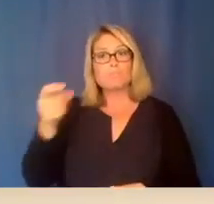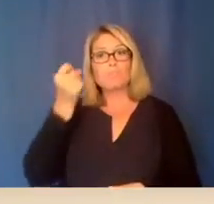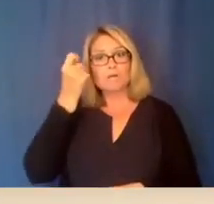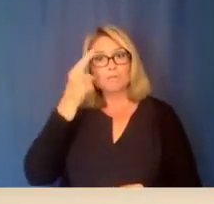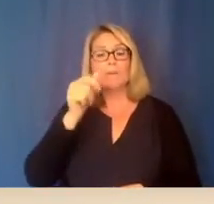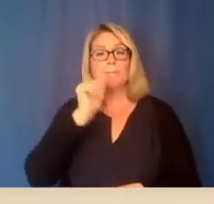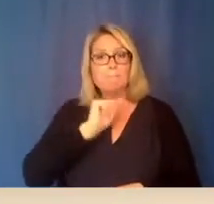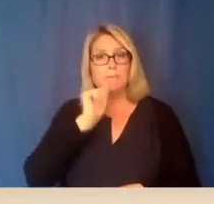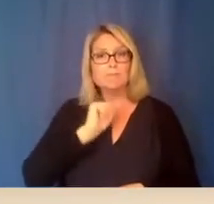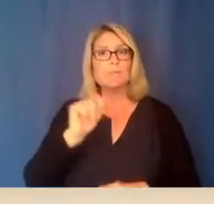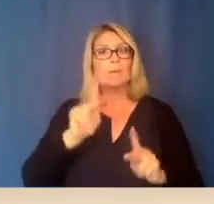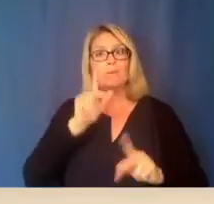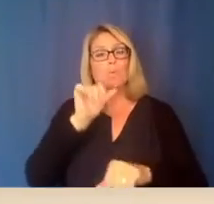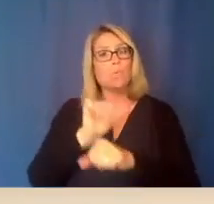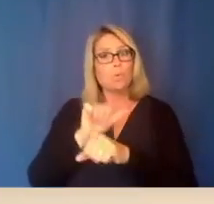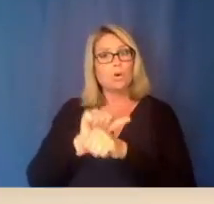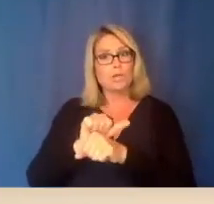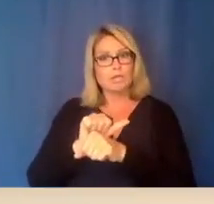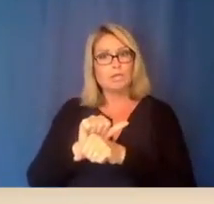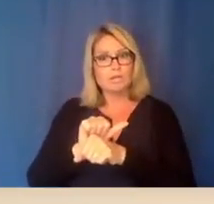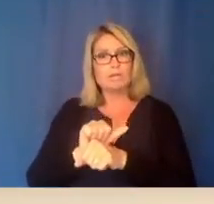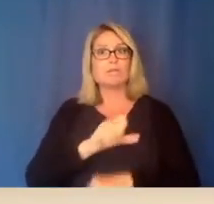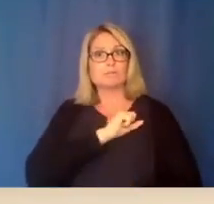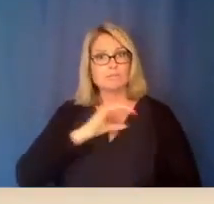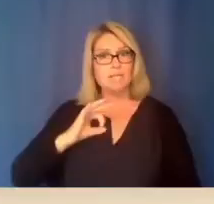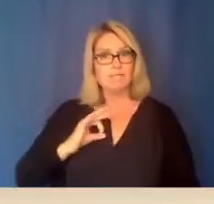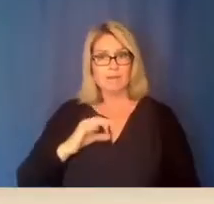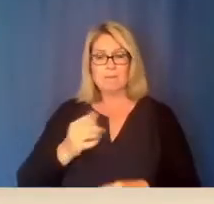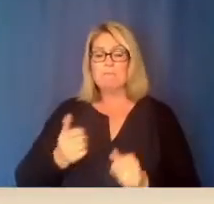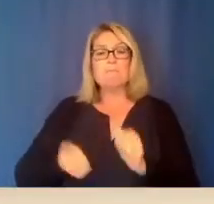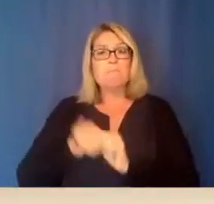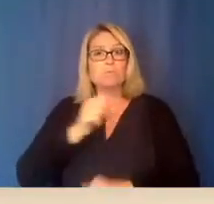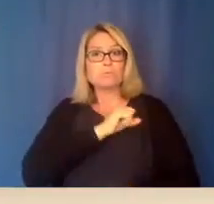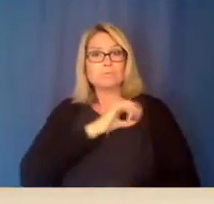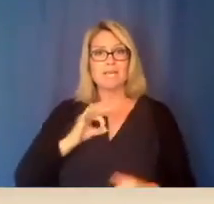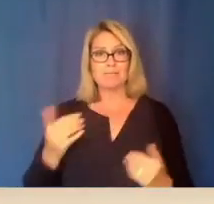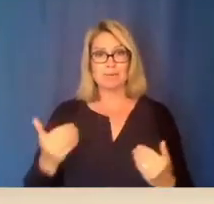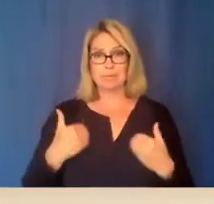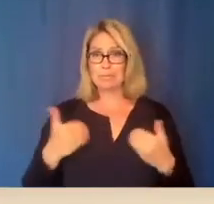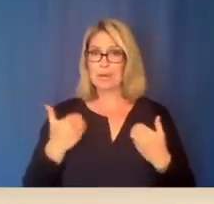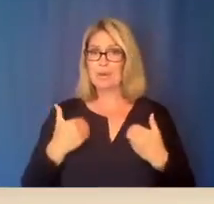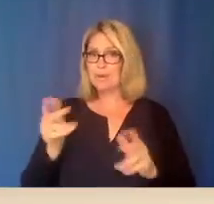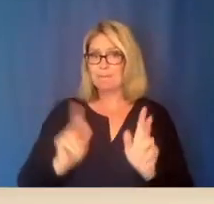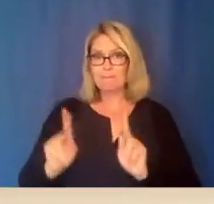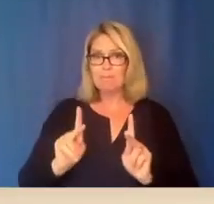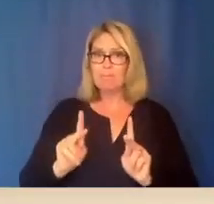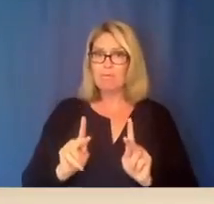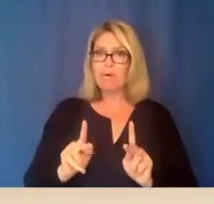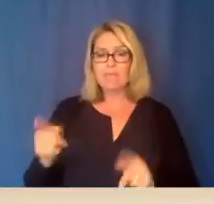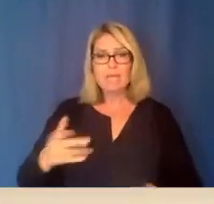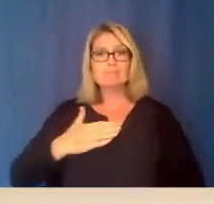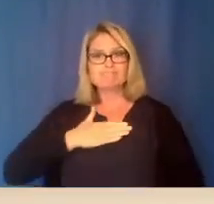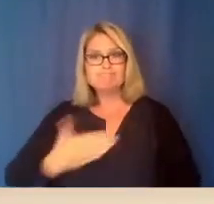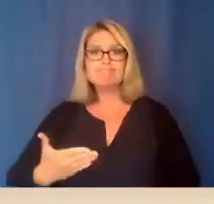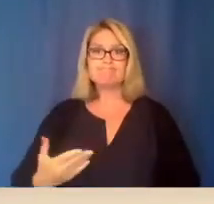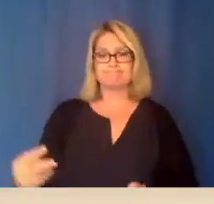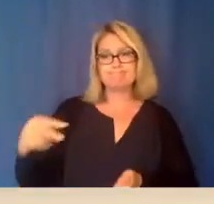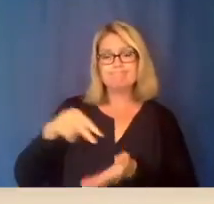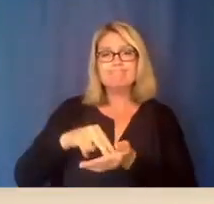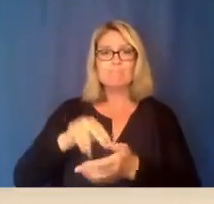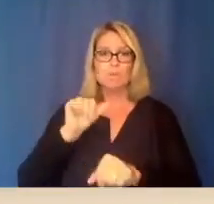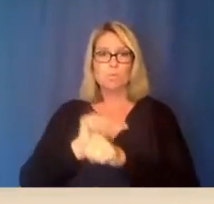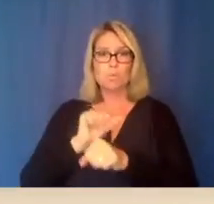the border staff. Many of the staff are young people who have stepped up to provide an important public service, agreeing to